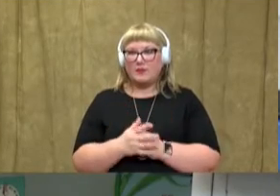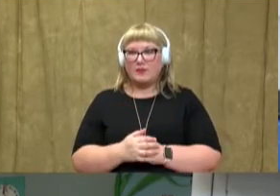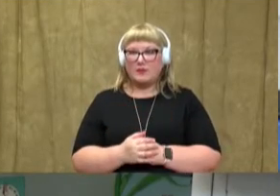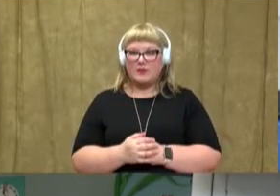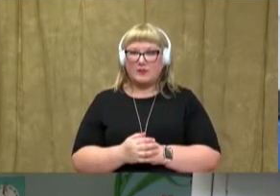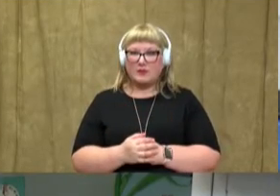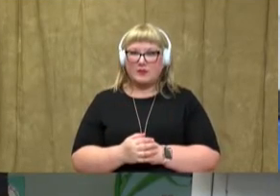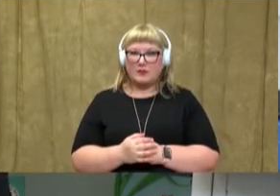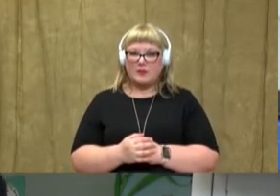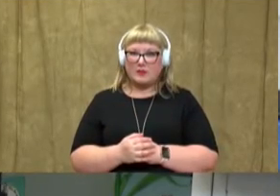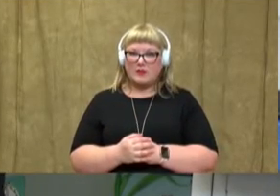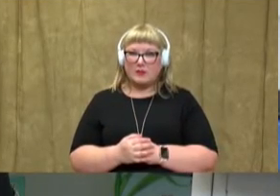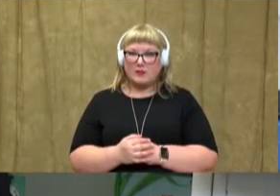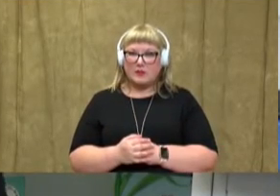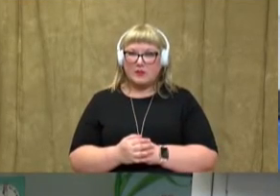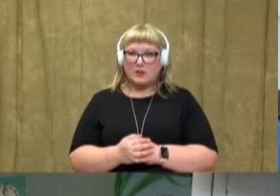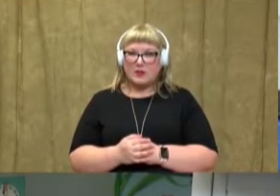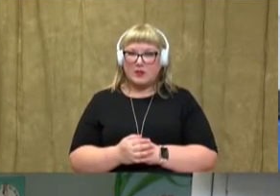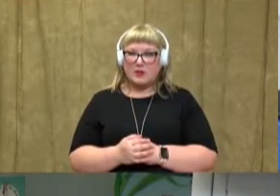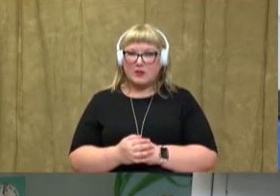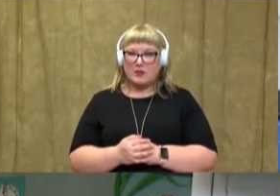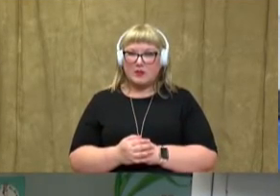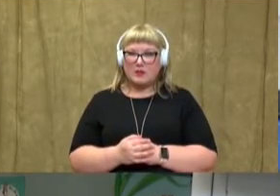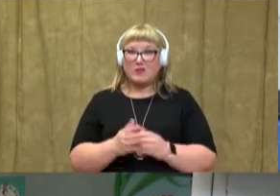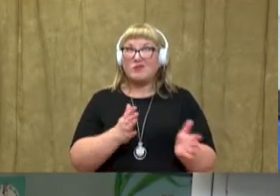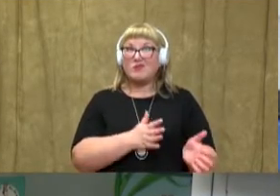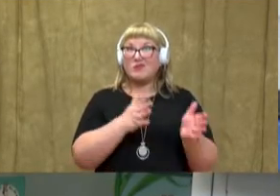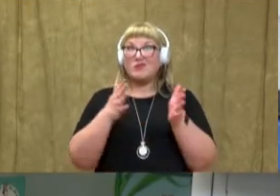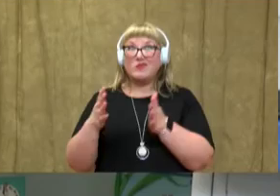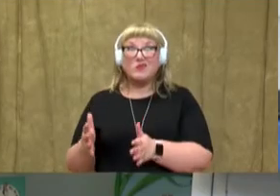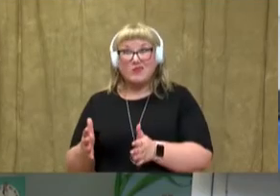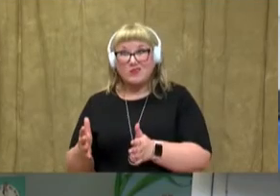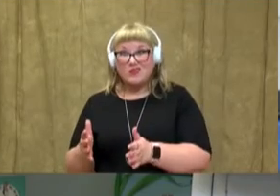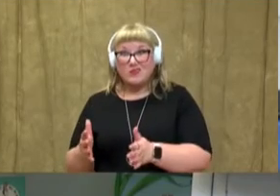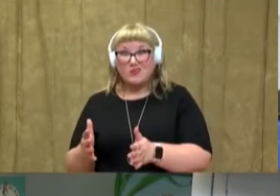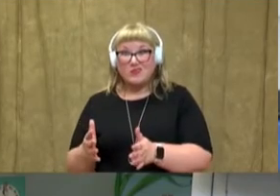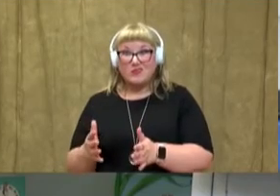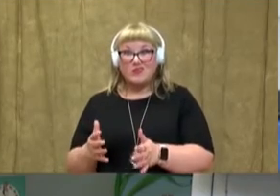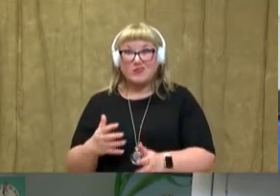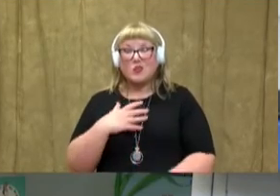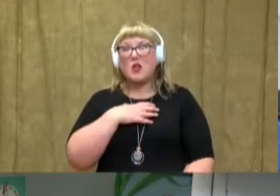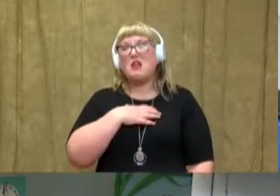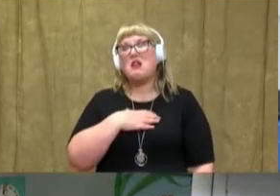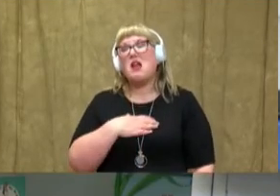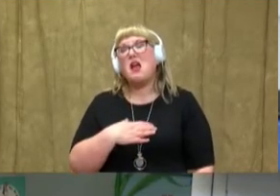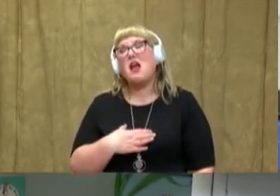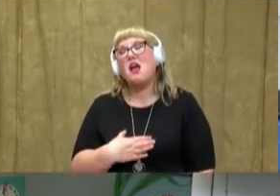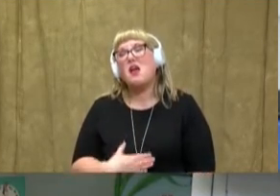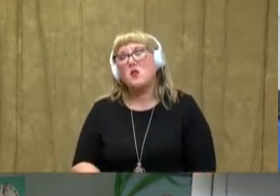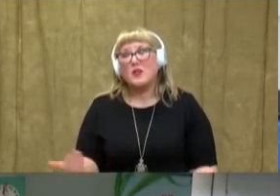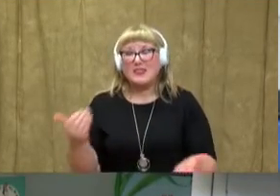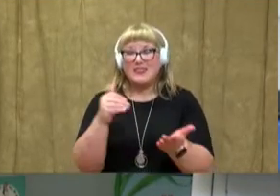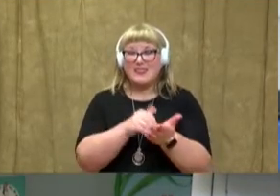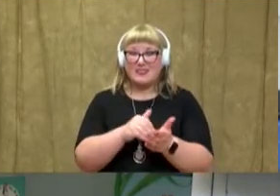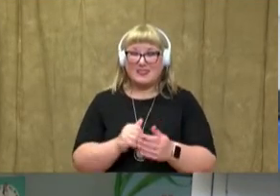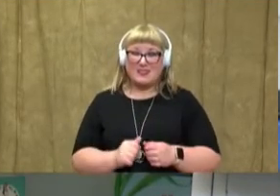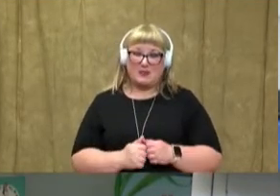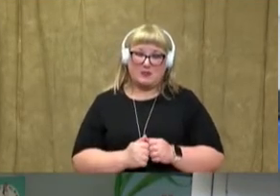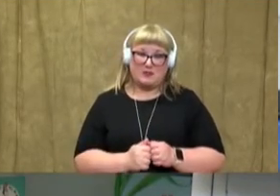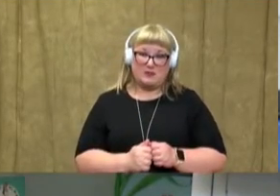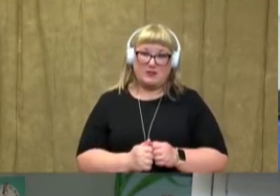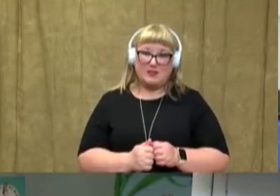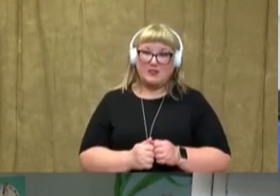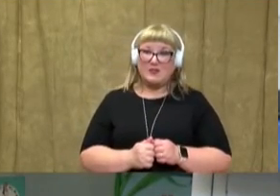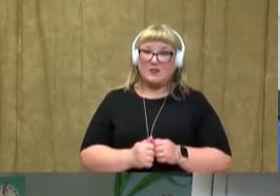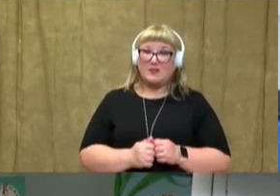dos peras. And then on the next day, she got to be, tengo hambre, I'm so hungry. And